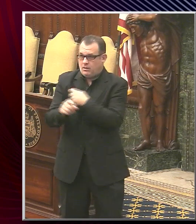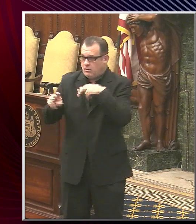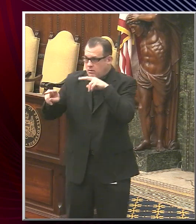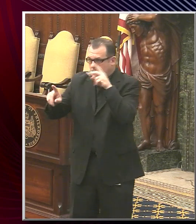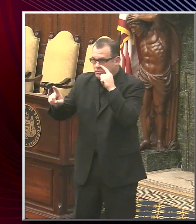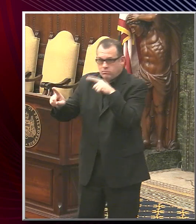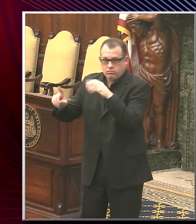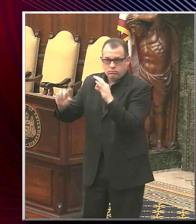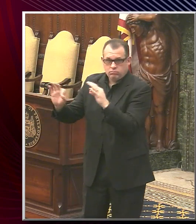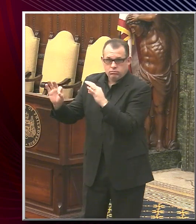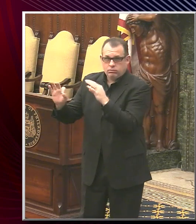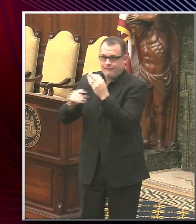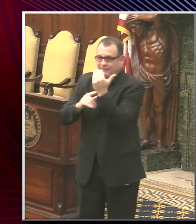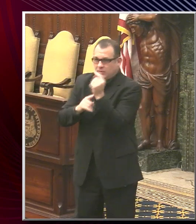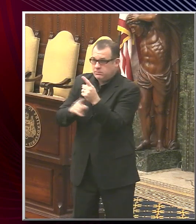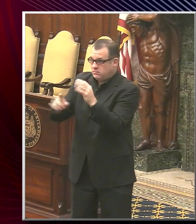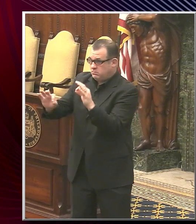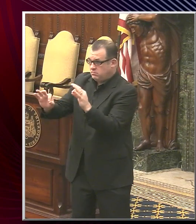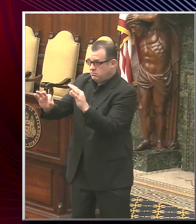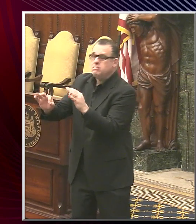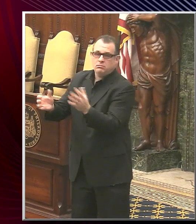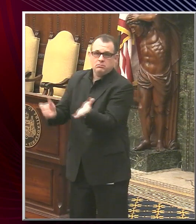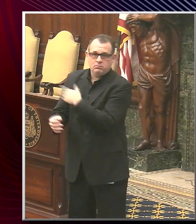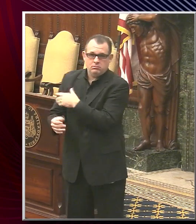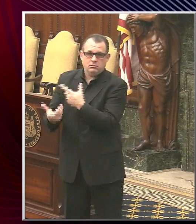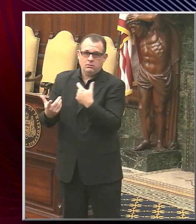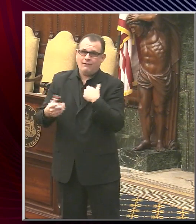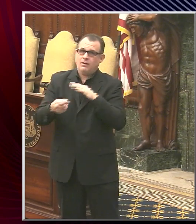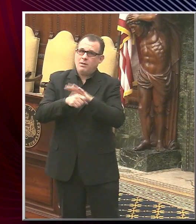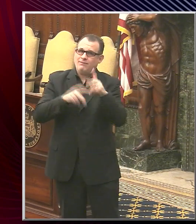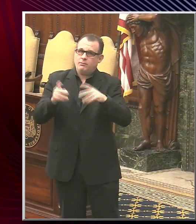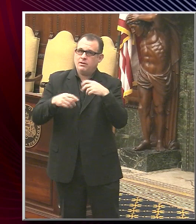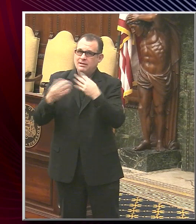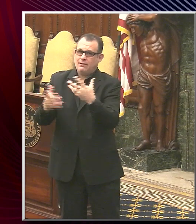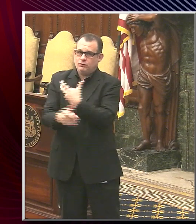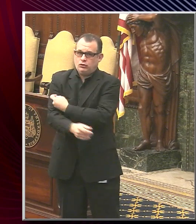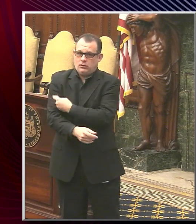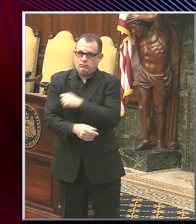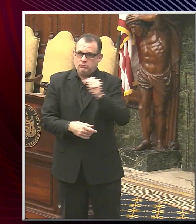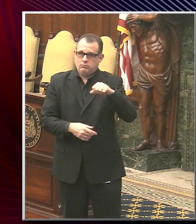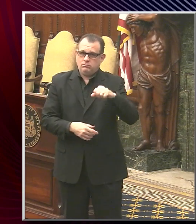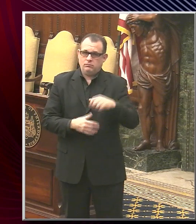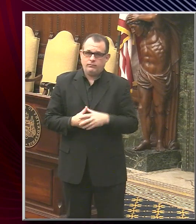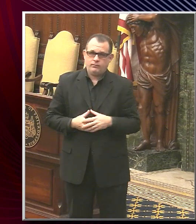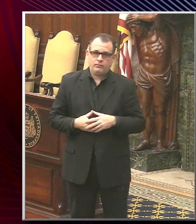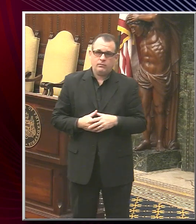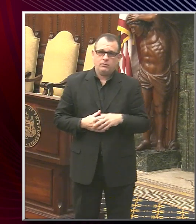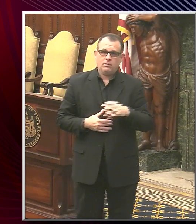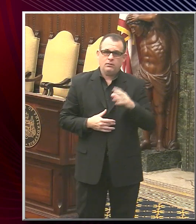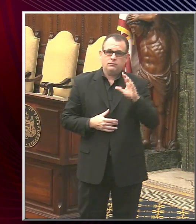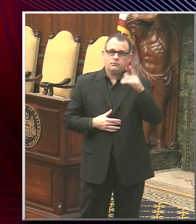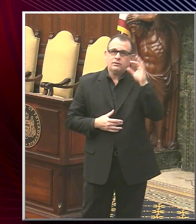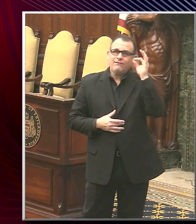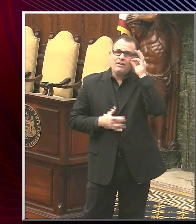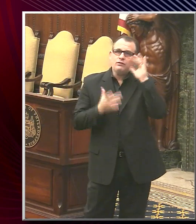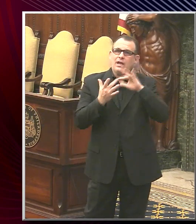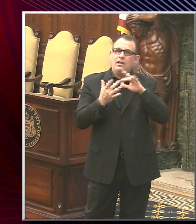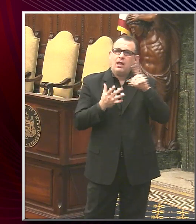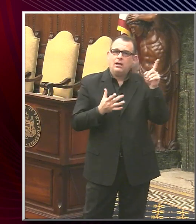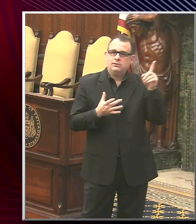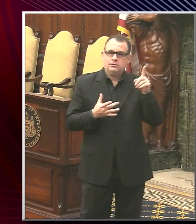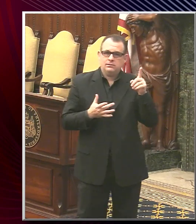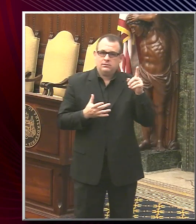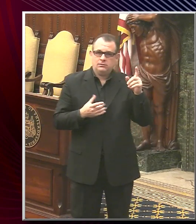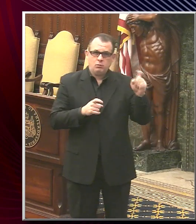of vaccinators right now. Doctor, when you speak to your federal contacts and who are providing you with